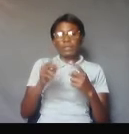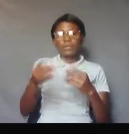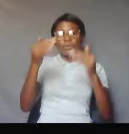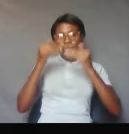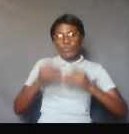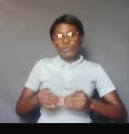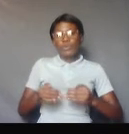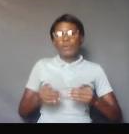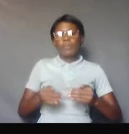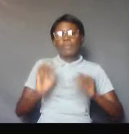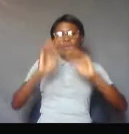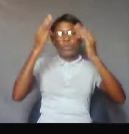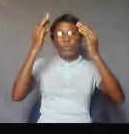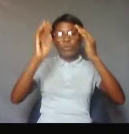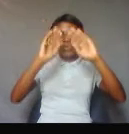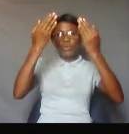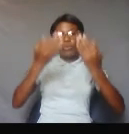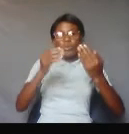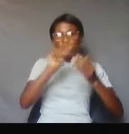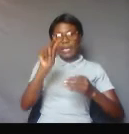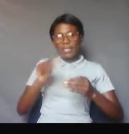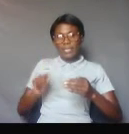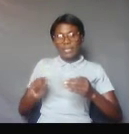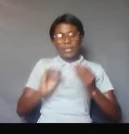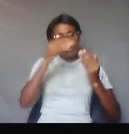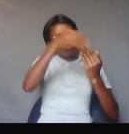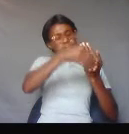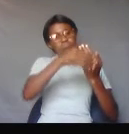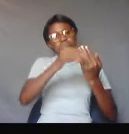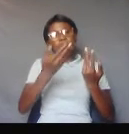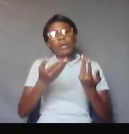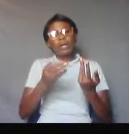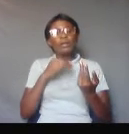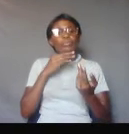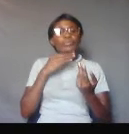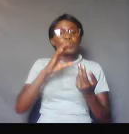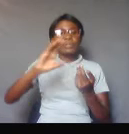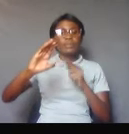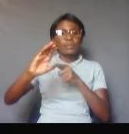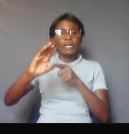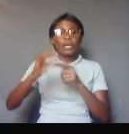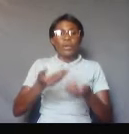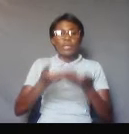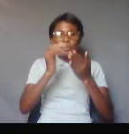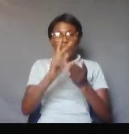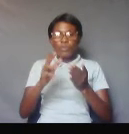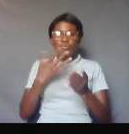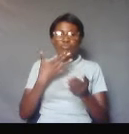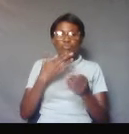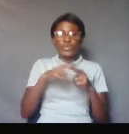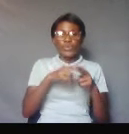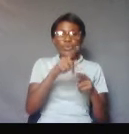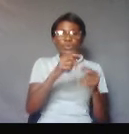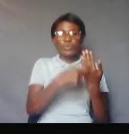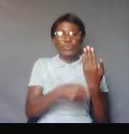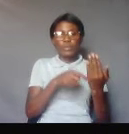to use this insights from reading the Bible collectively in order to make change. Now, from the example